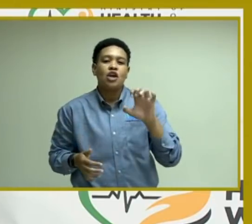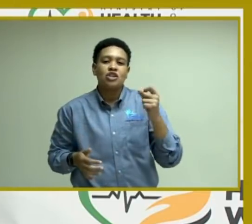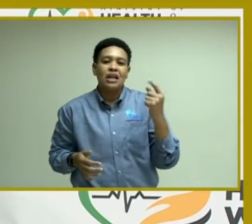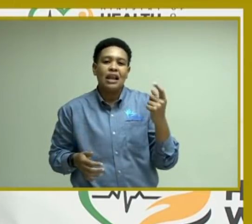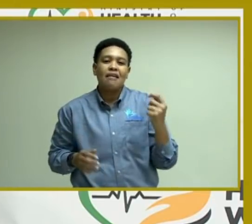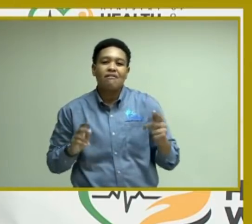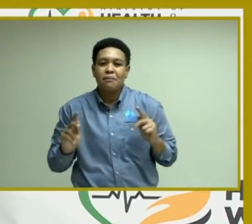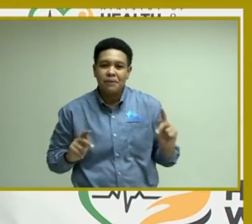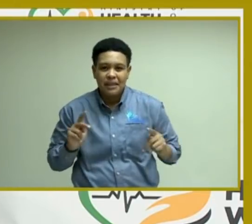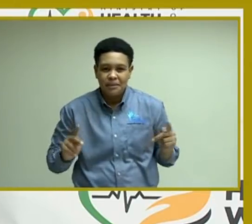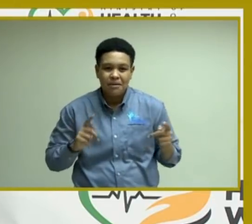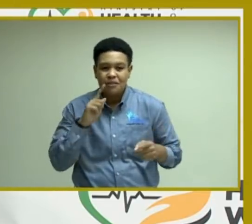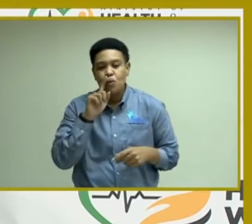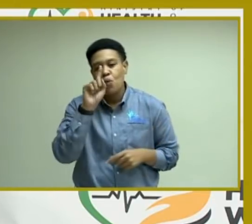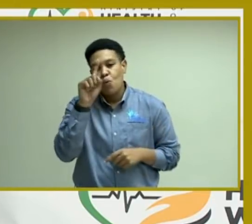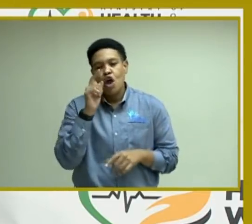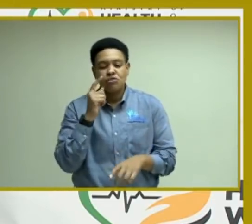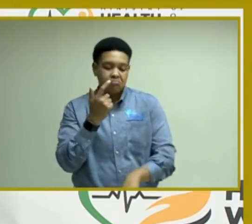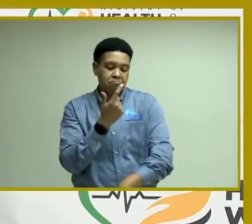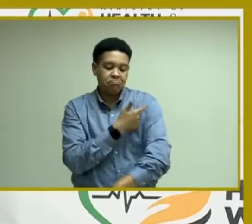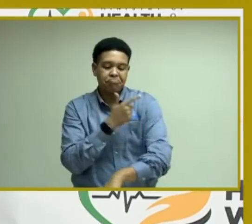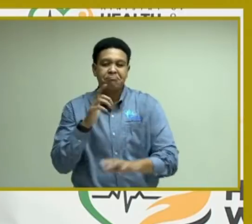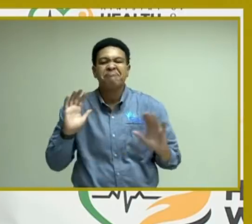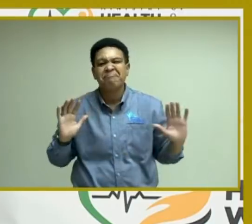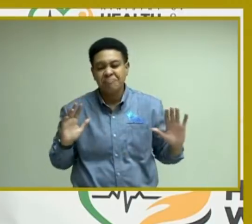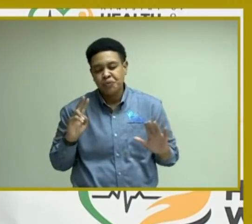45,811, which is a single dose